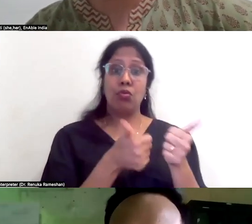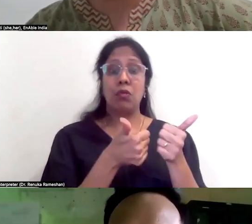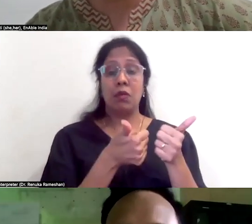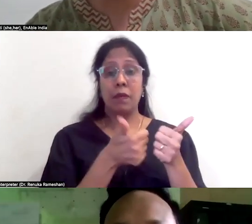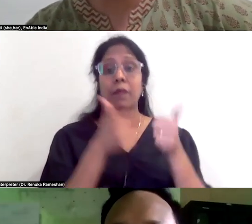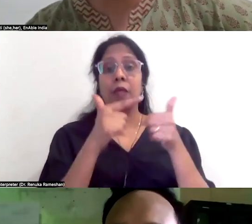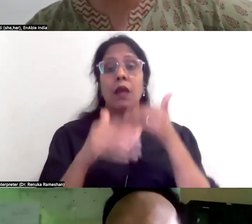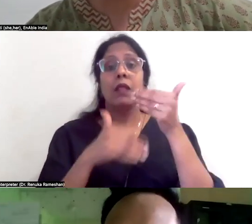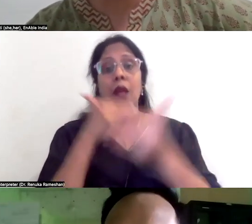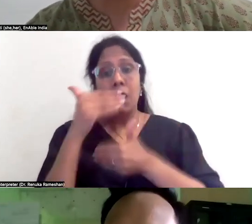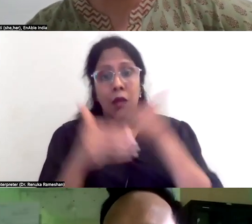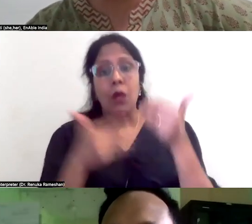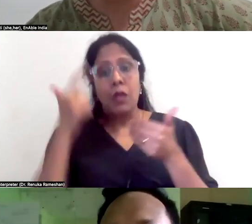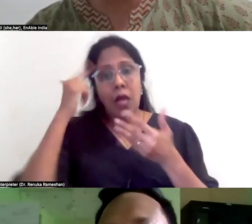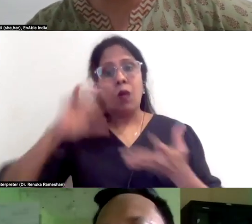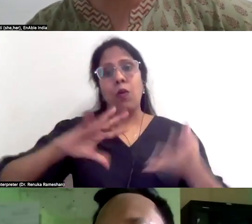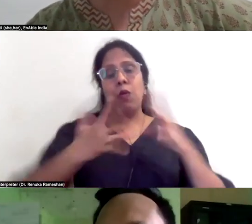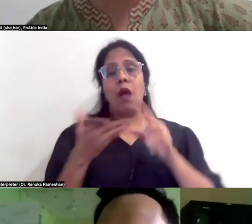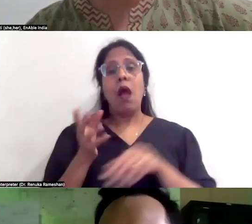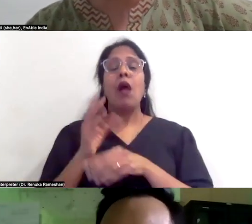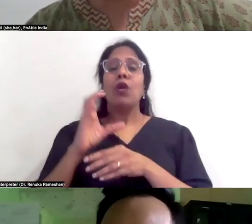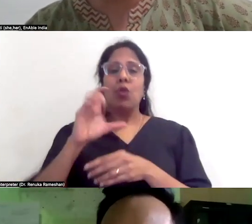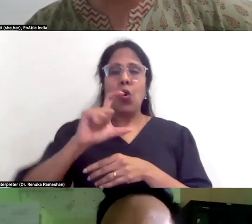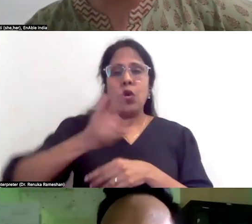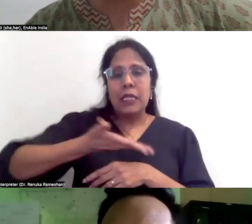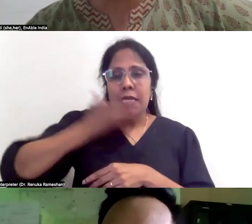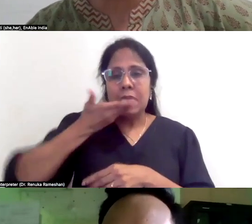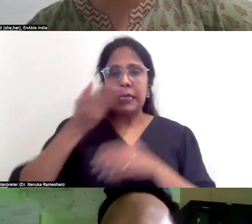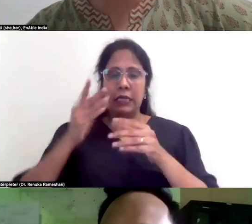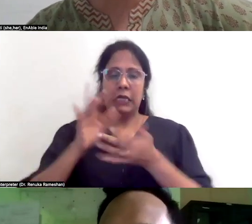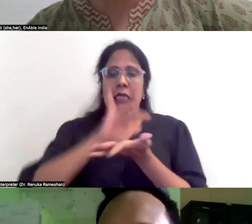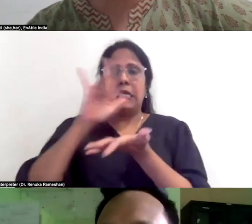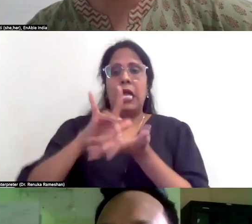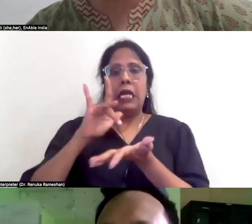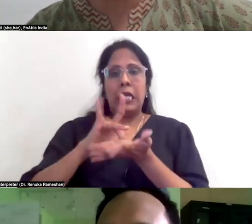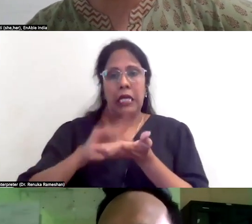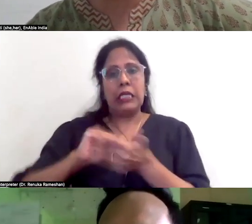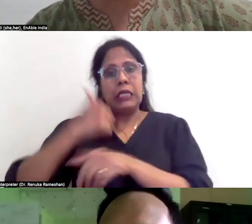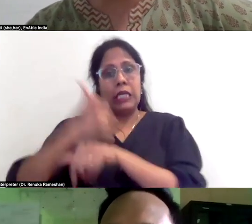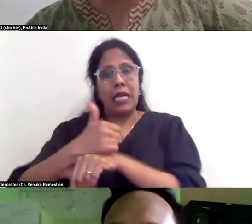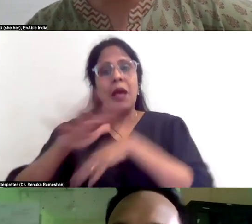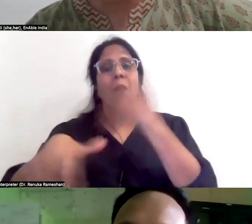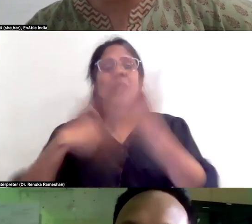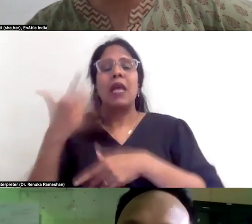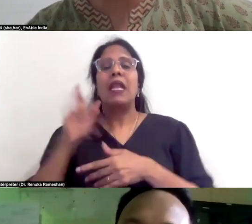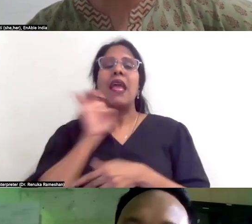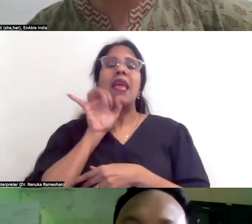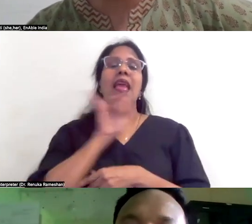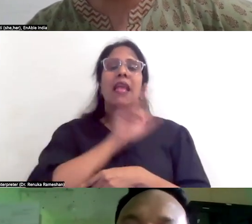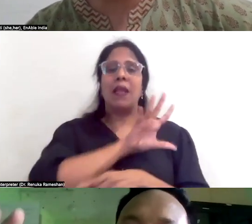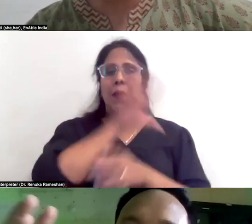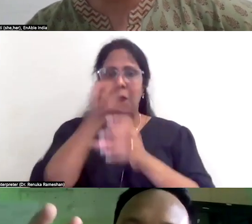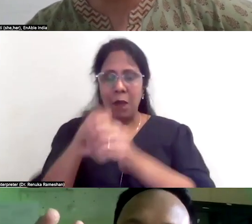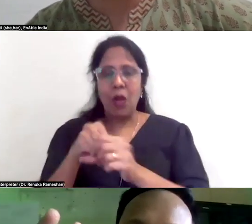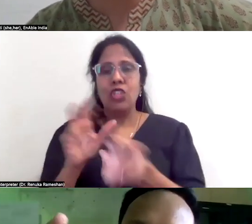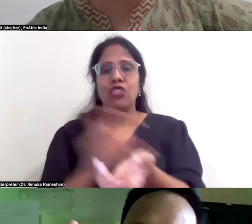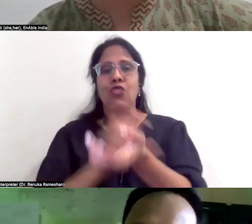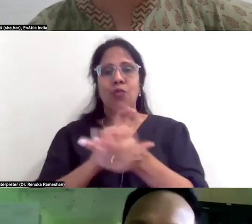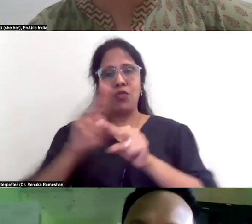I started means my own coaching center. Then I came to Enable. I did fellowship. Then I came to Enable India. All was from